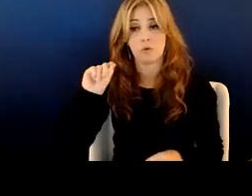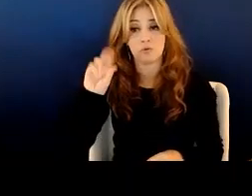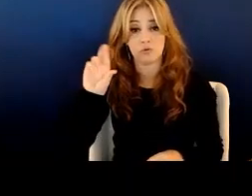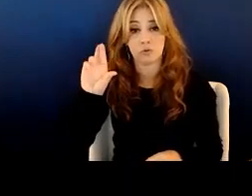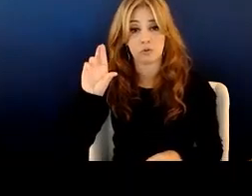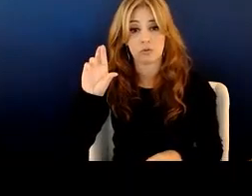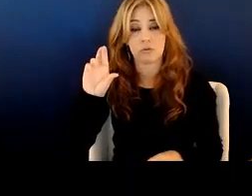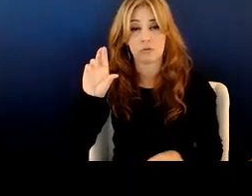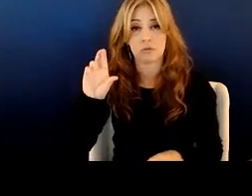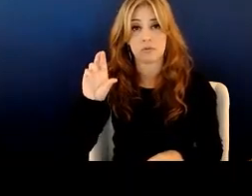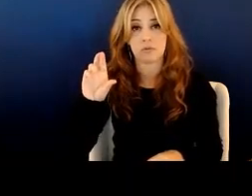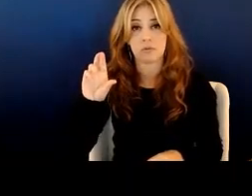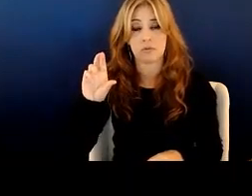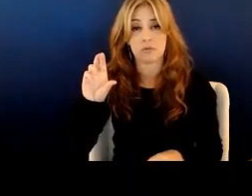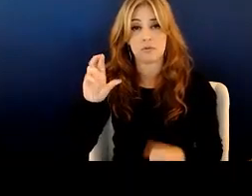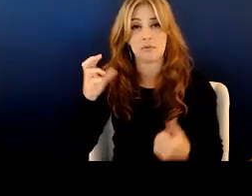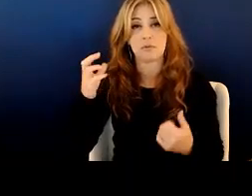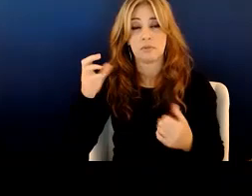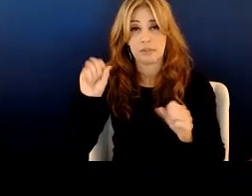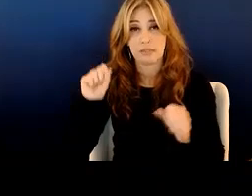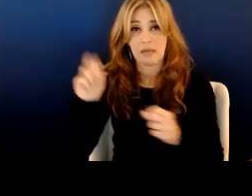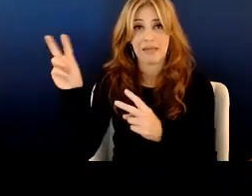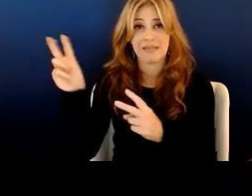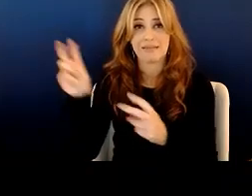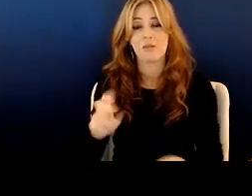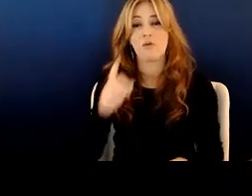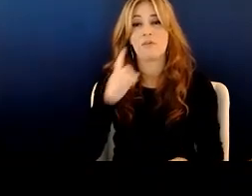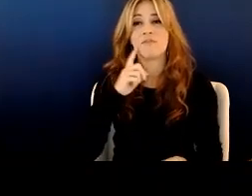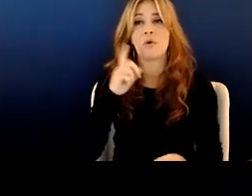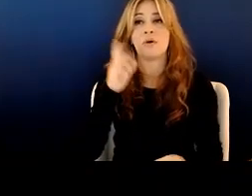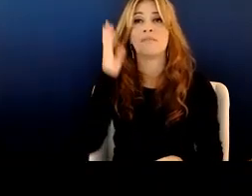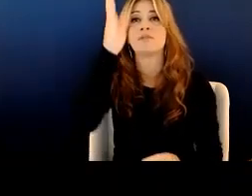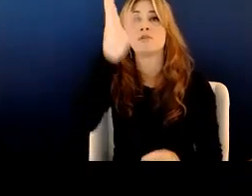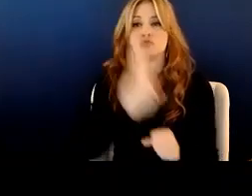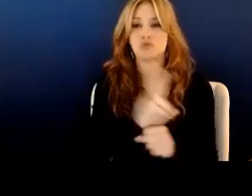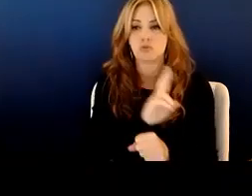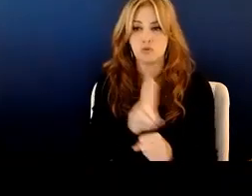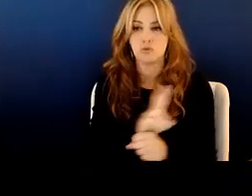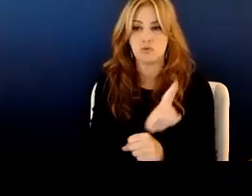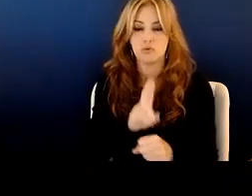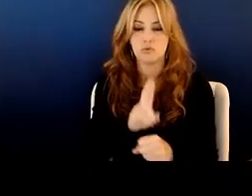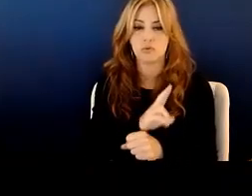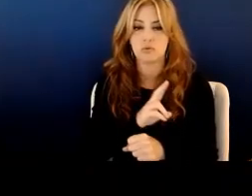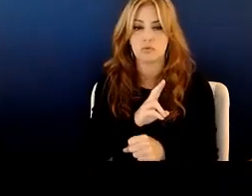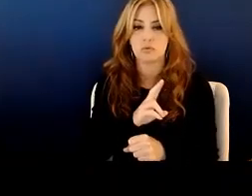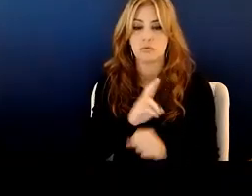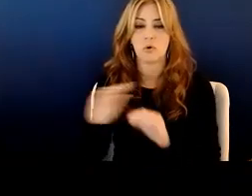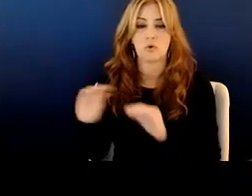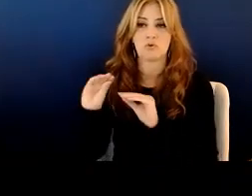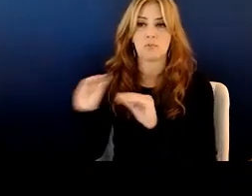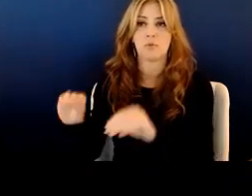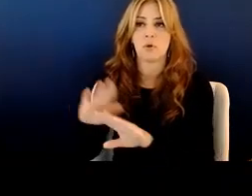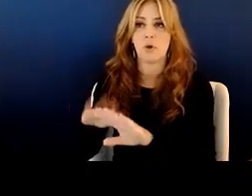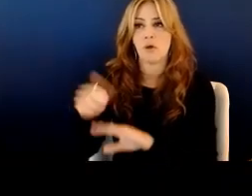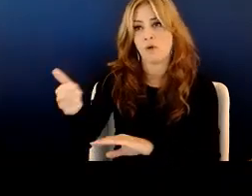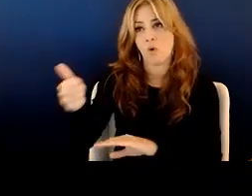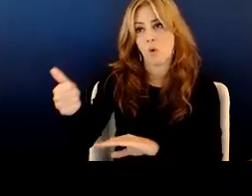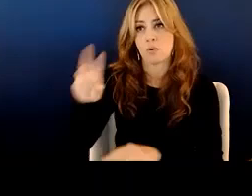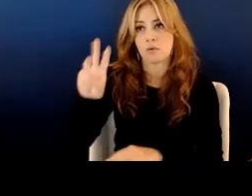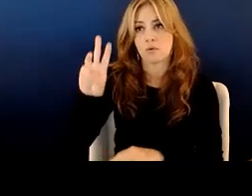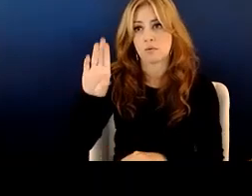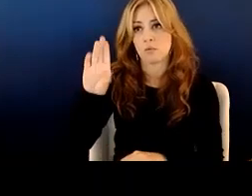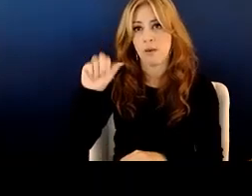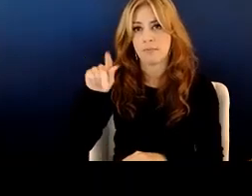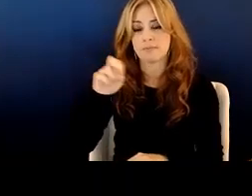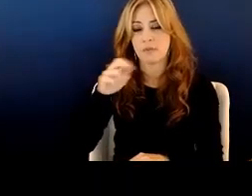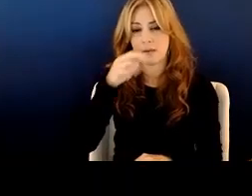will they be able to download it for future use or to place on their own website?